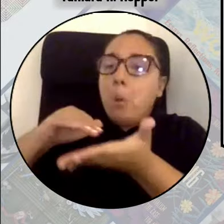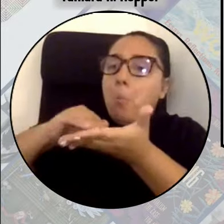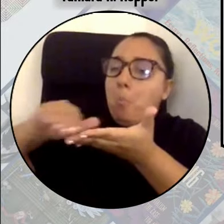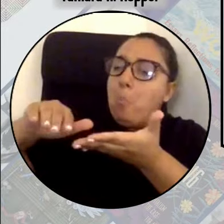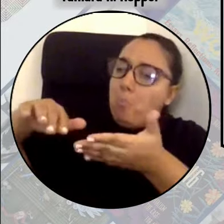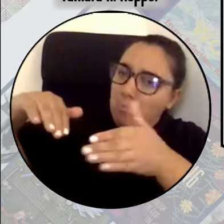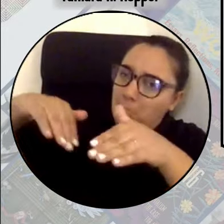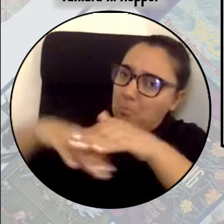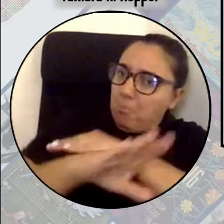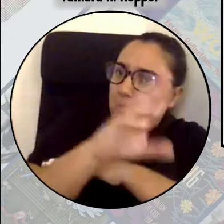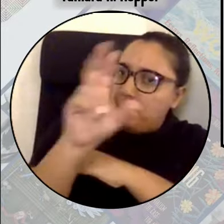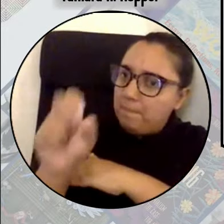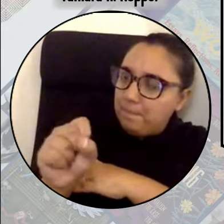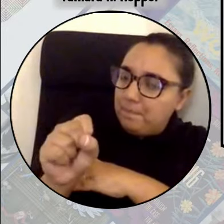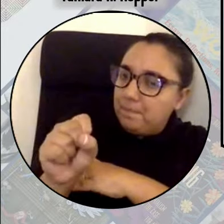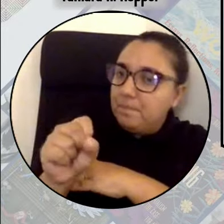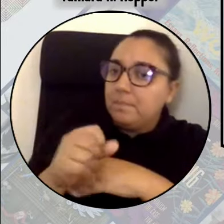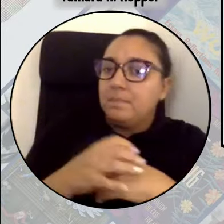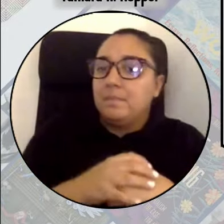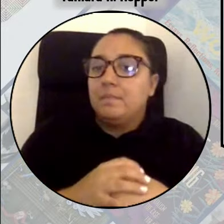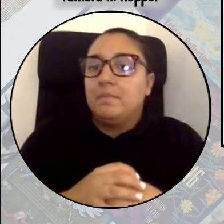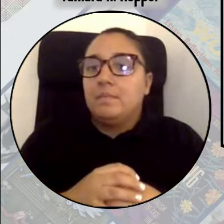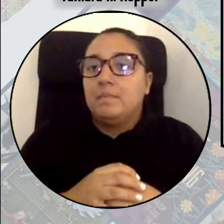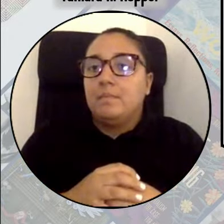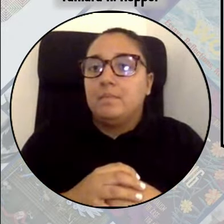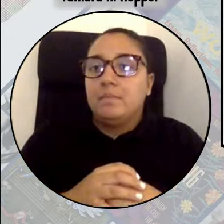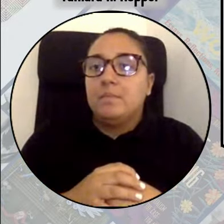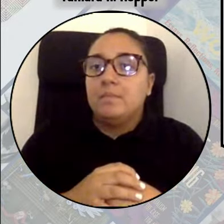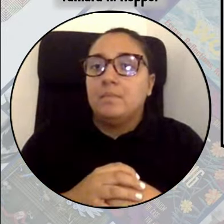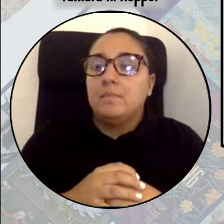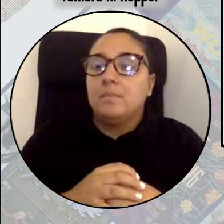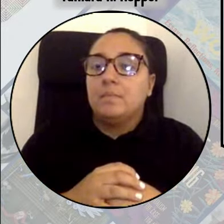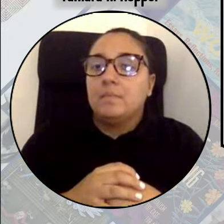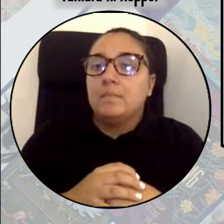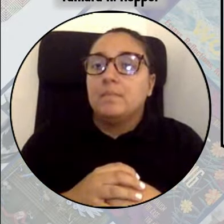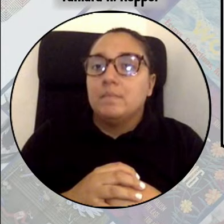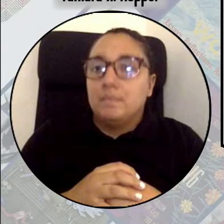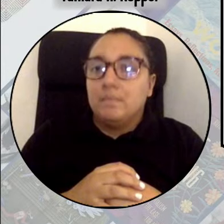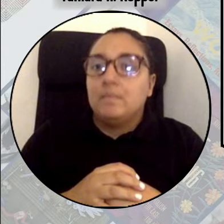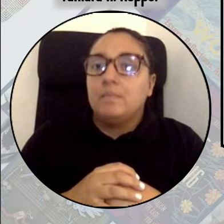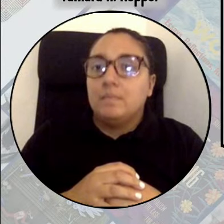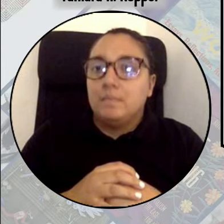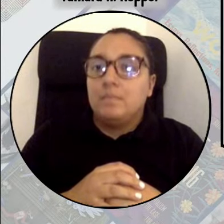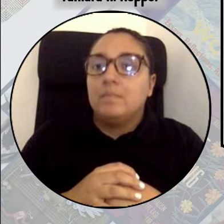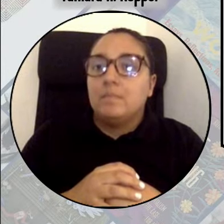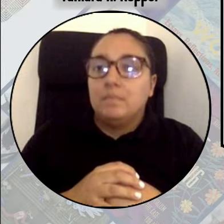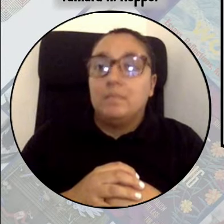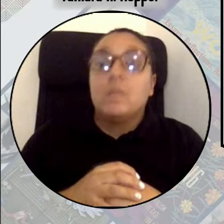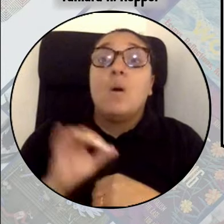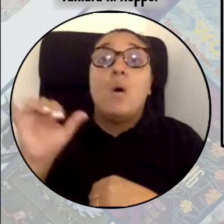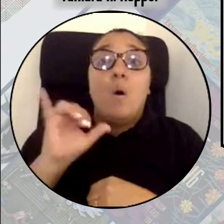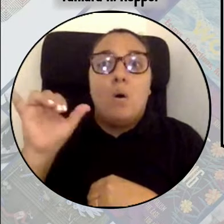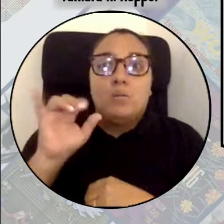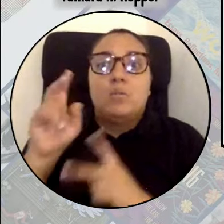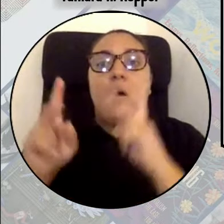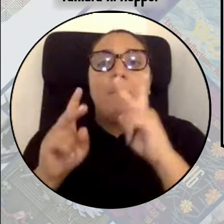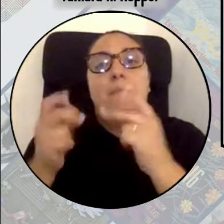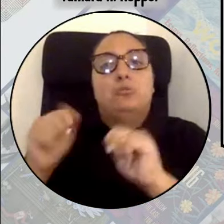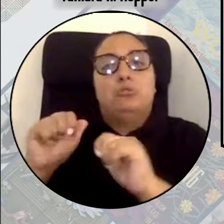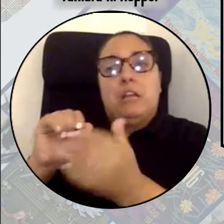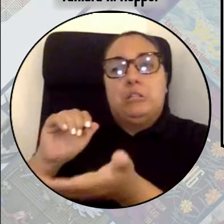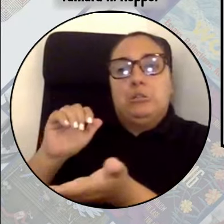immigrants to try to get deportation relief are going to target this group, right?